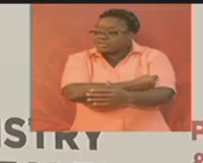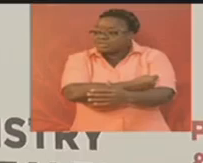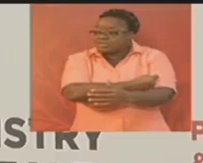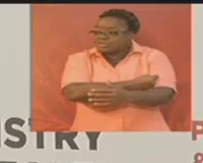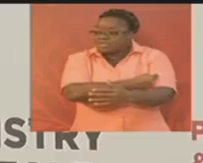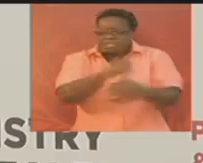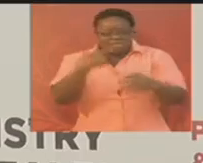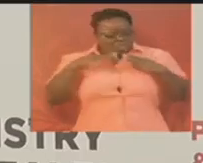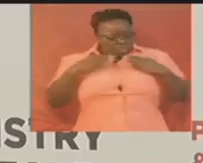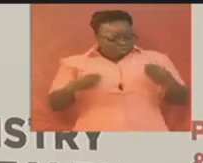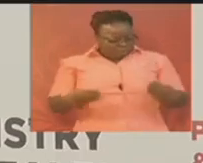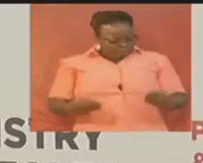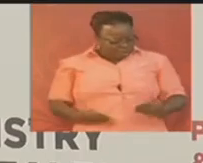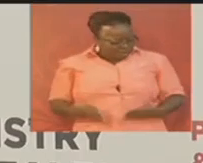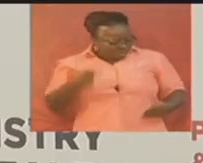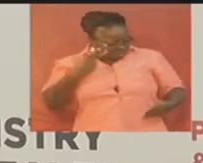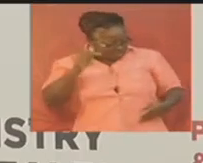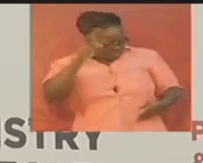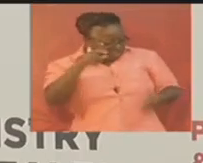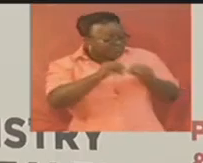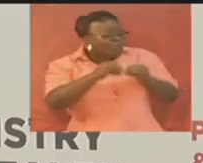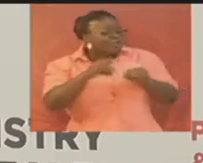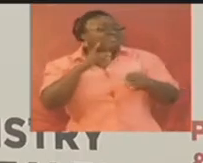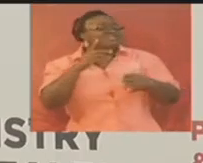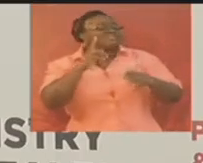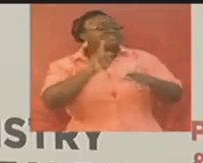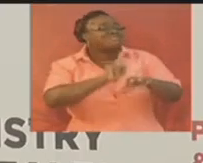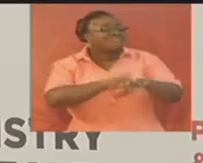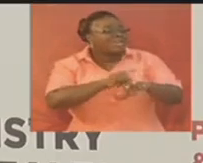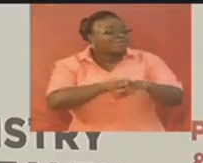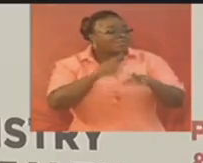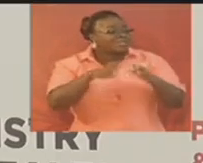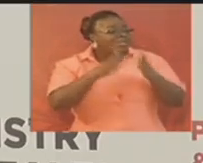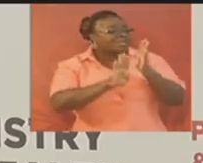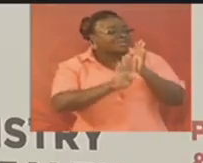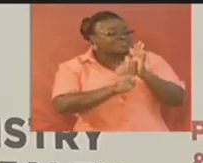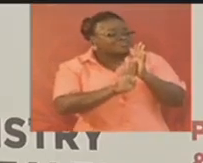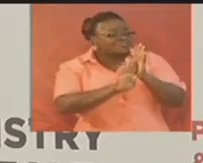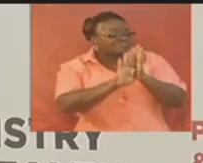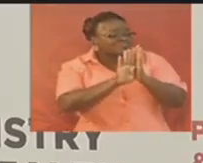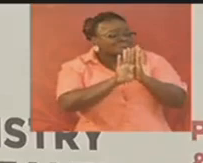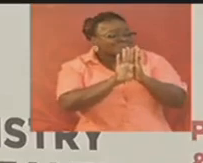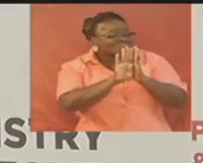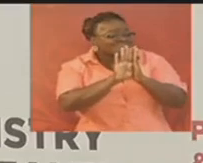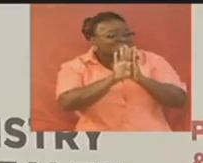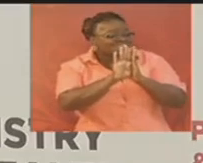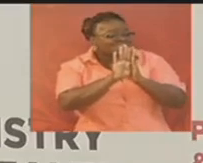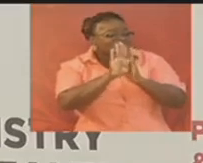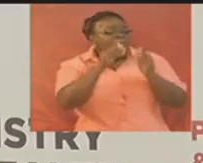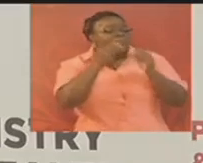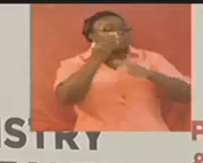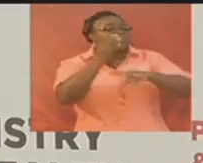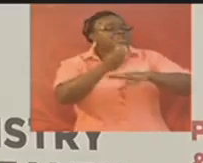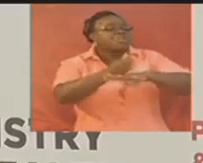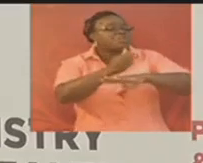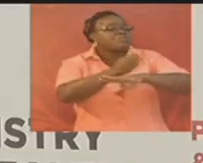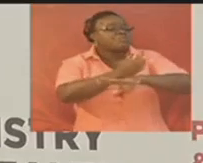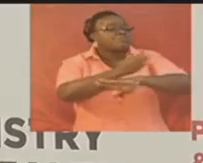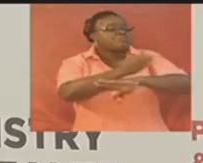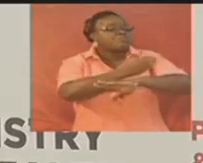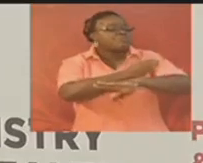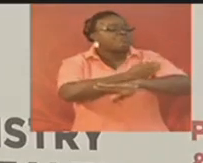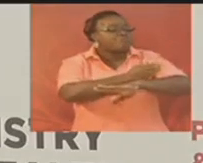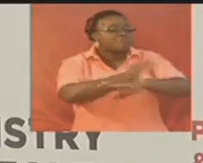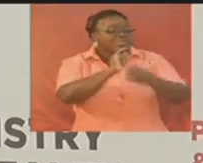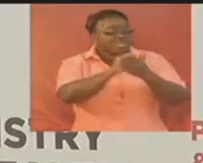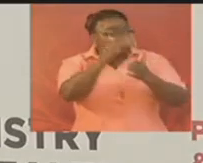response, but it seems to need a little bit more time. And they are now quoting higher figures. And their figures, that's why I gave you the efficacy rate of about